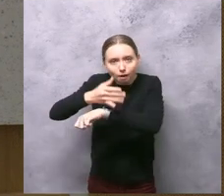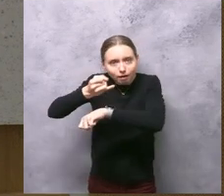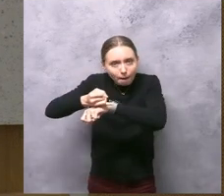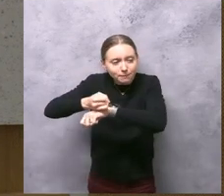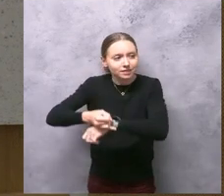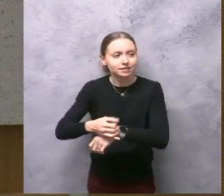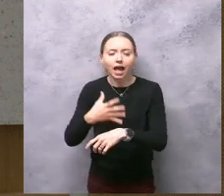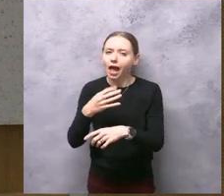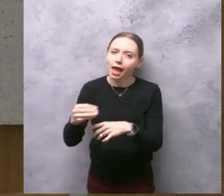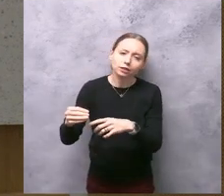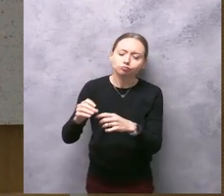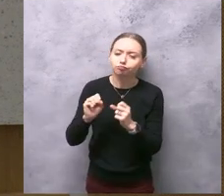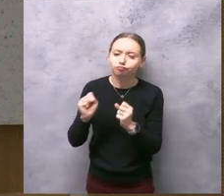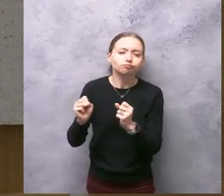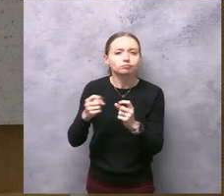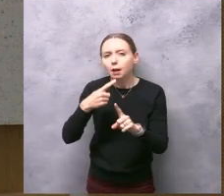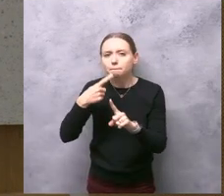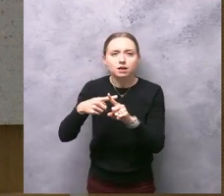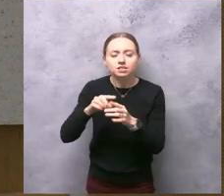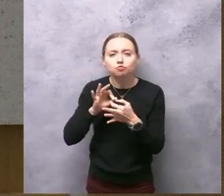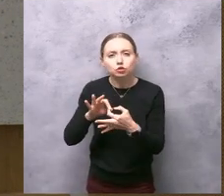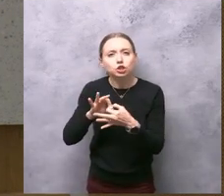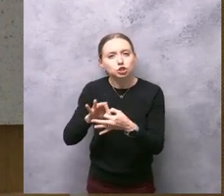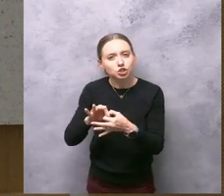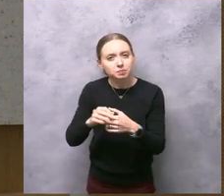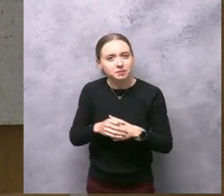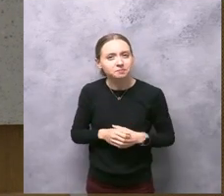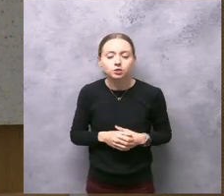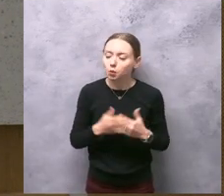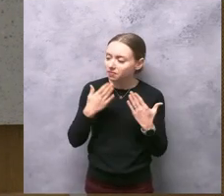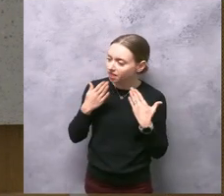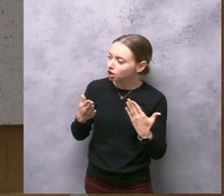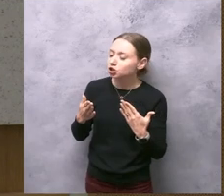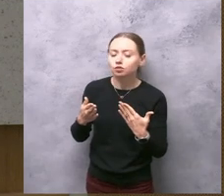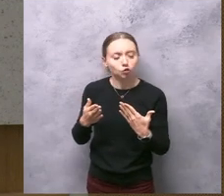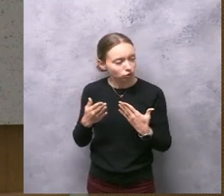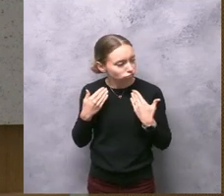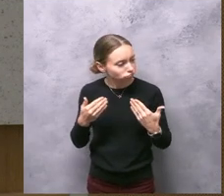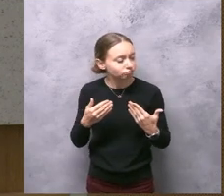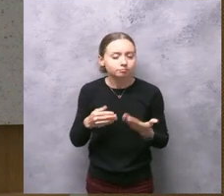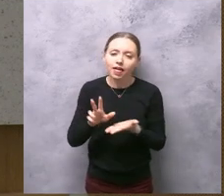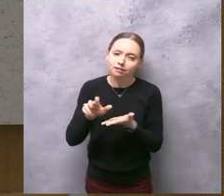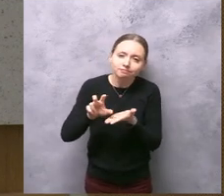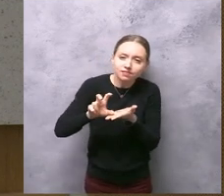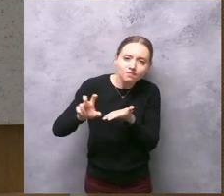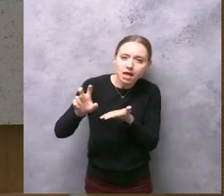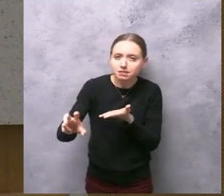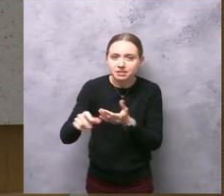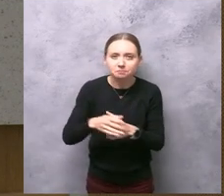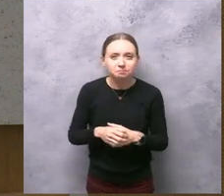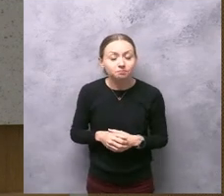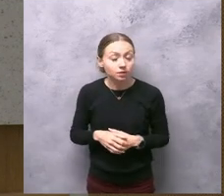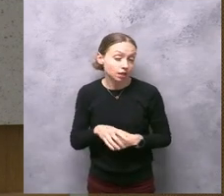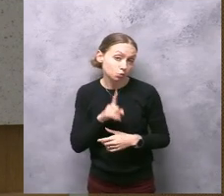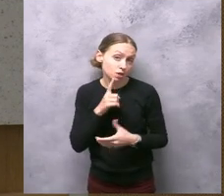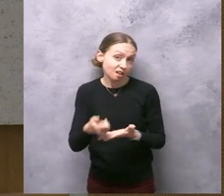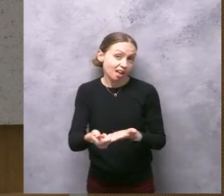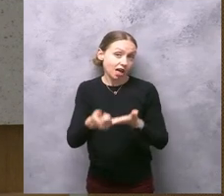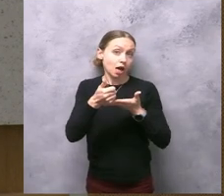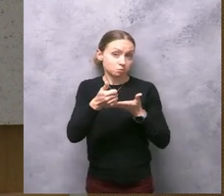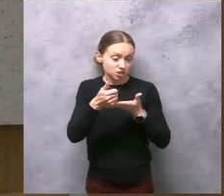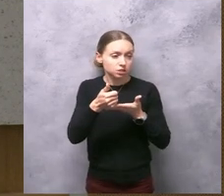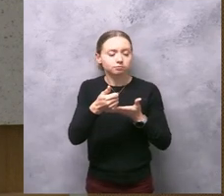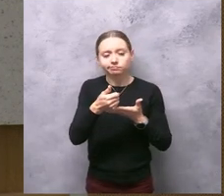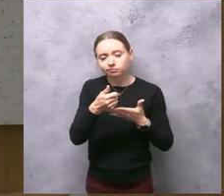relationships, especially with campus leaders. So I thank you for making that investment. It it does help us, it helps inform our